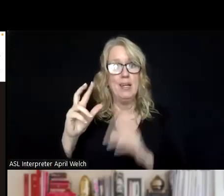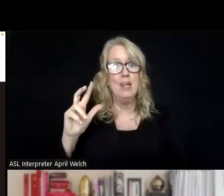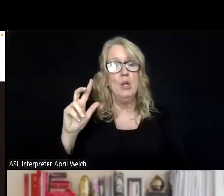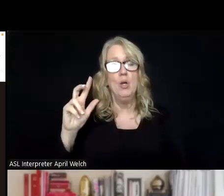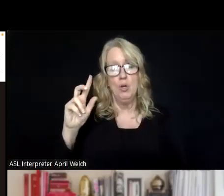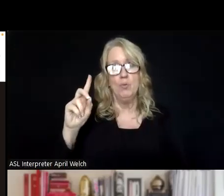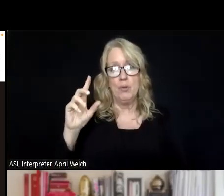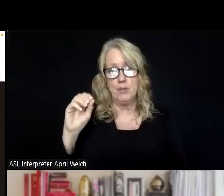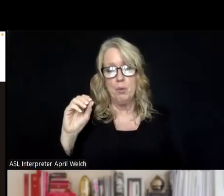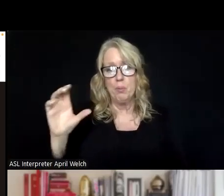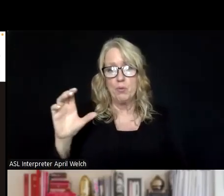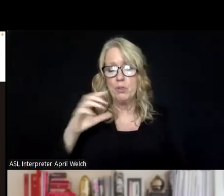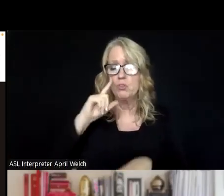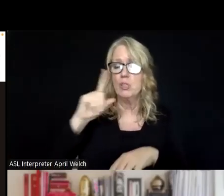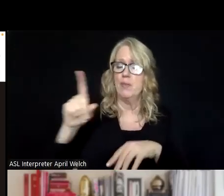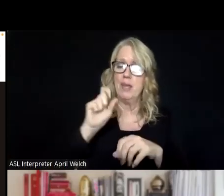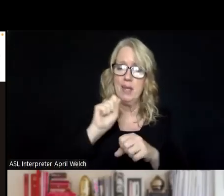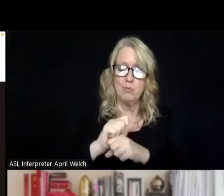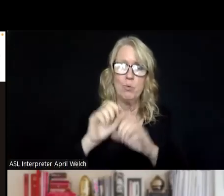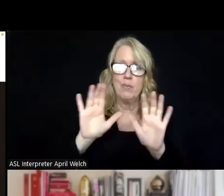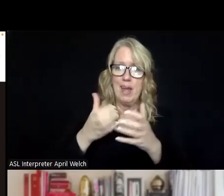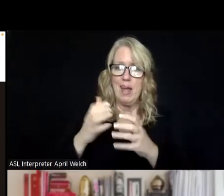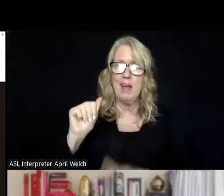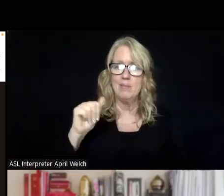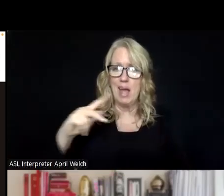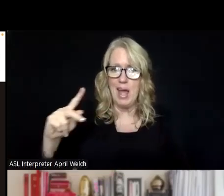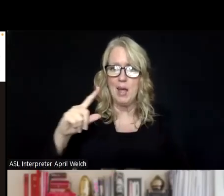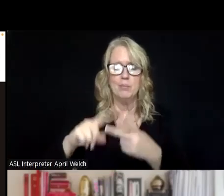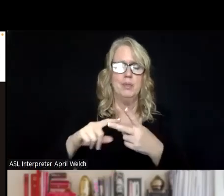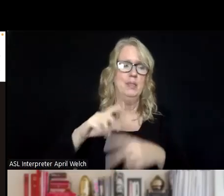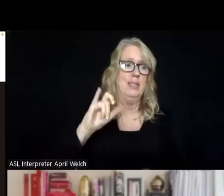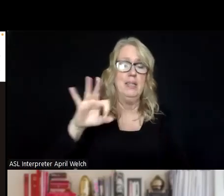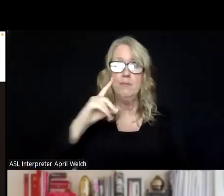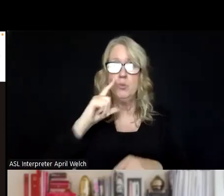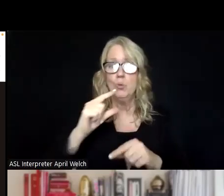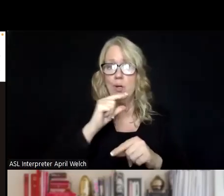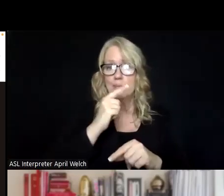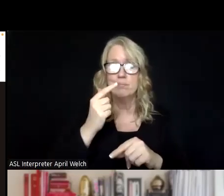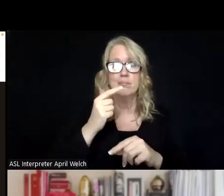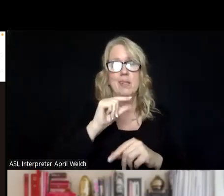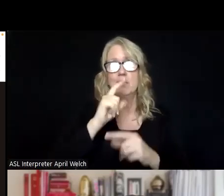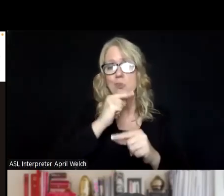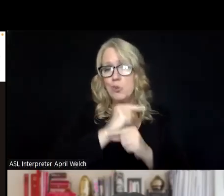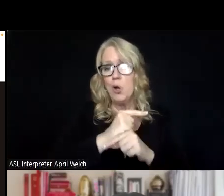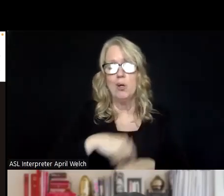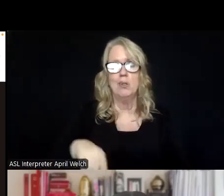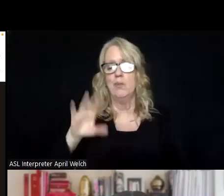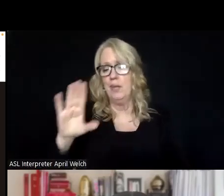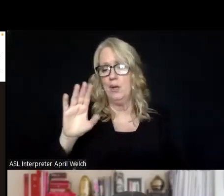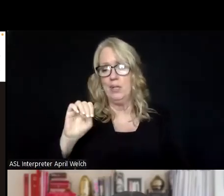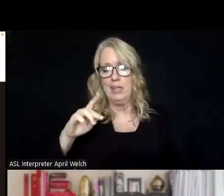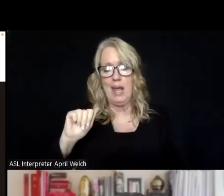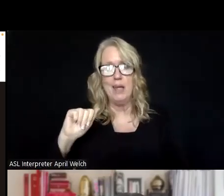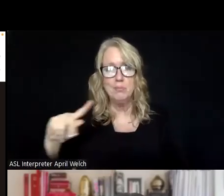their own app for workforce prevention and fitness for duty. So if you're a guard, it connects to their particular EAPs,